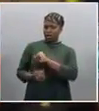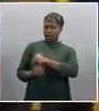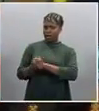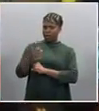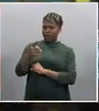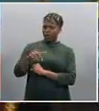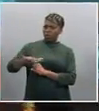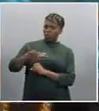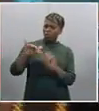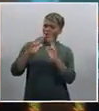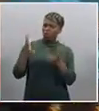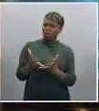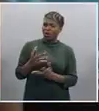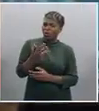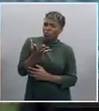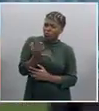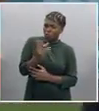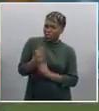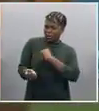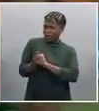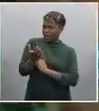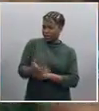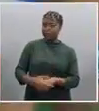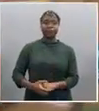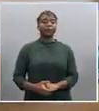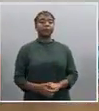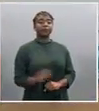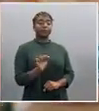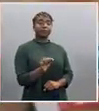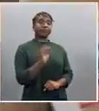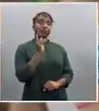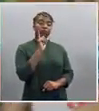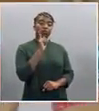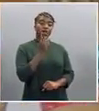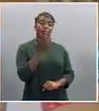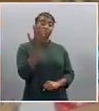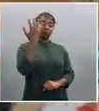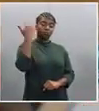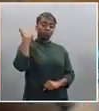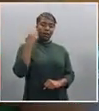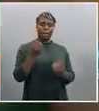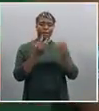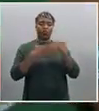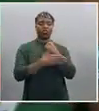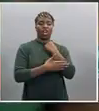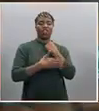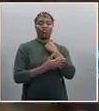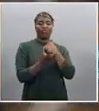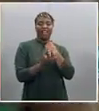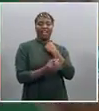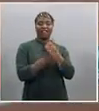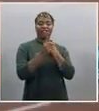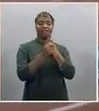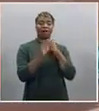of our planet. What are you saying is going on there? Well, if you look in history, most countries have a history of